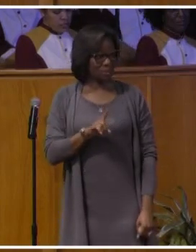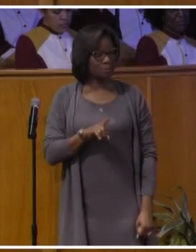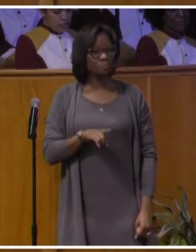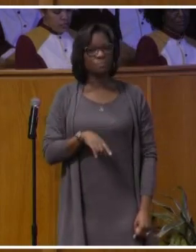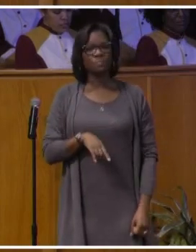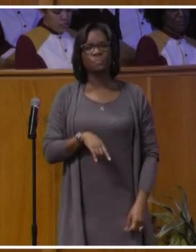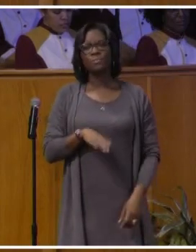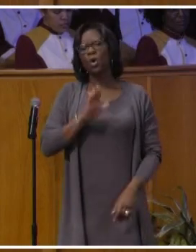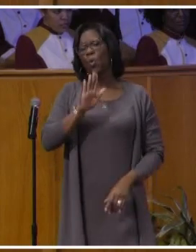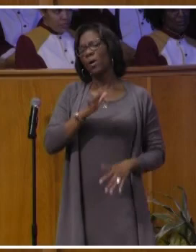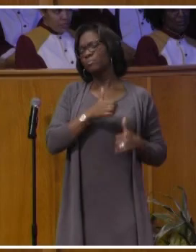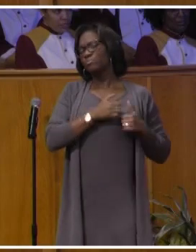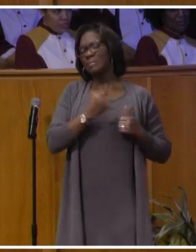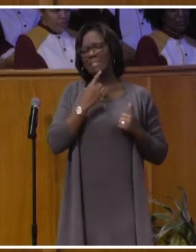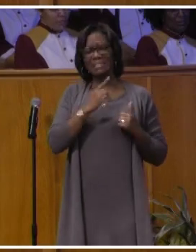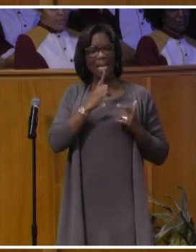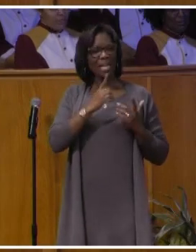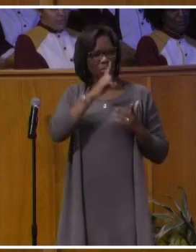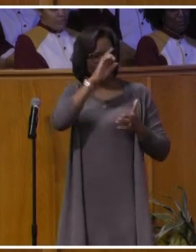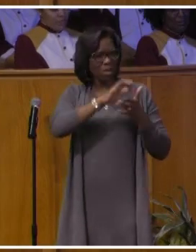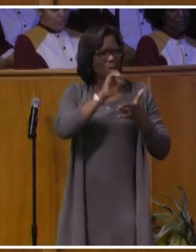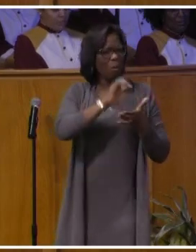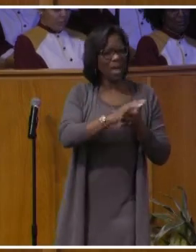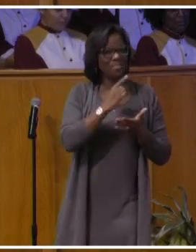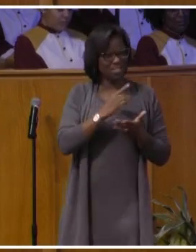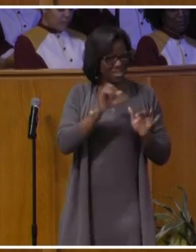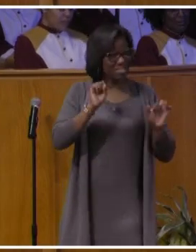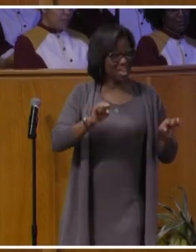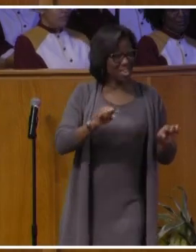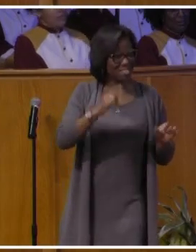When Boo Boo, who said "I do," says "I don't,"